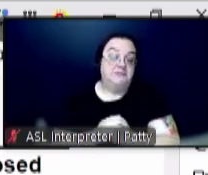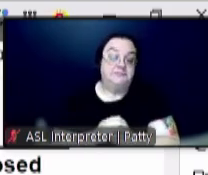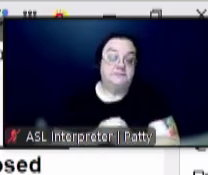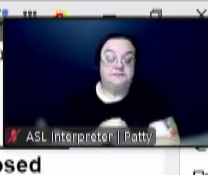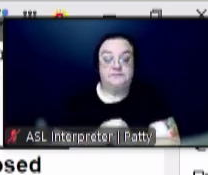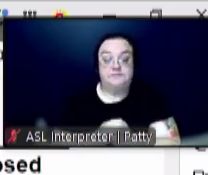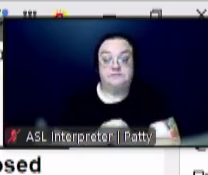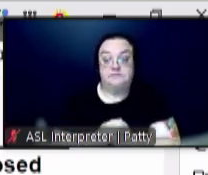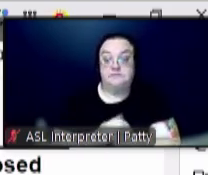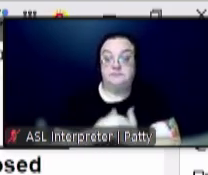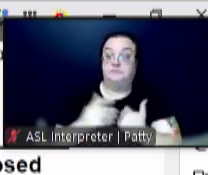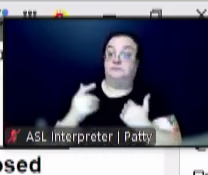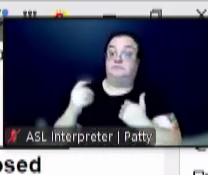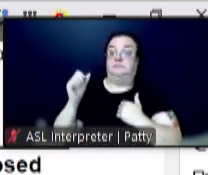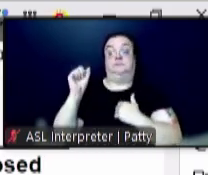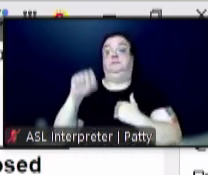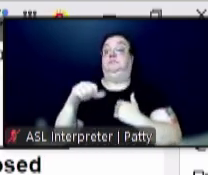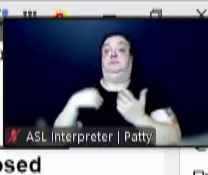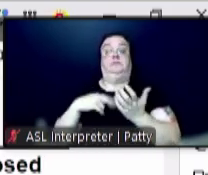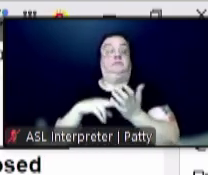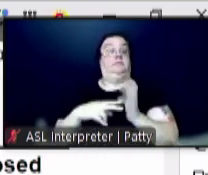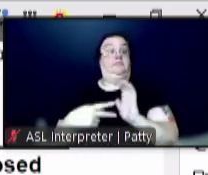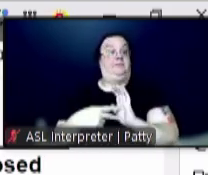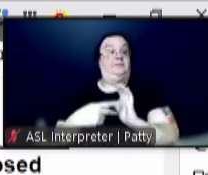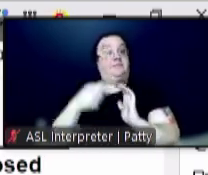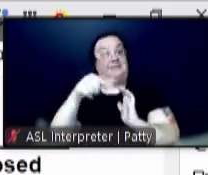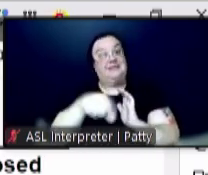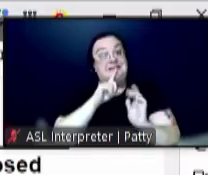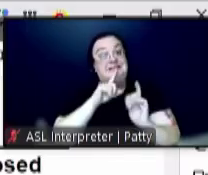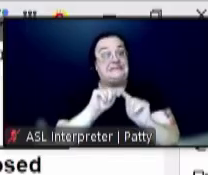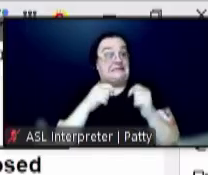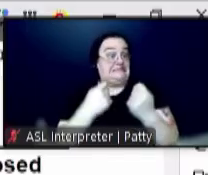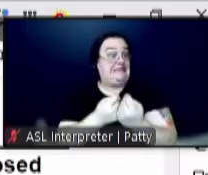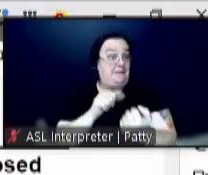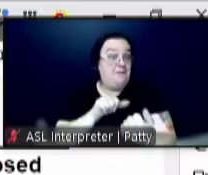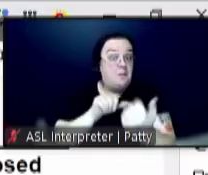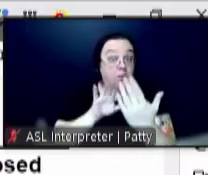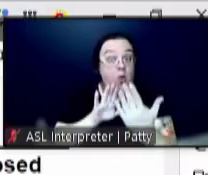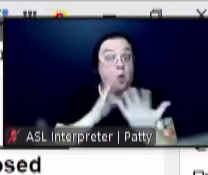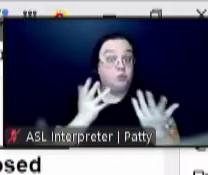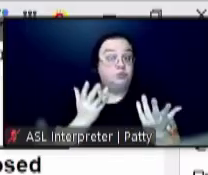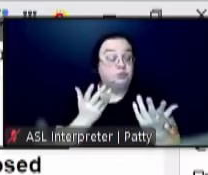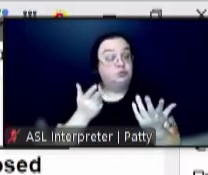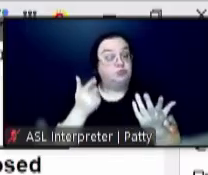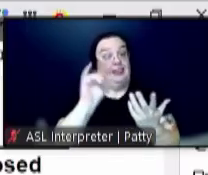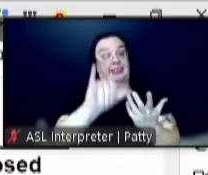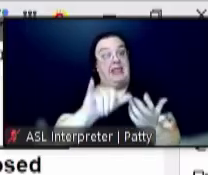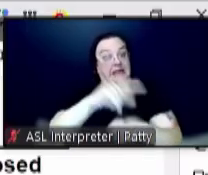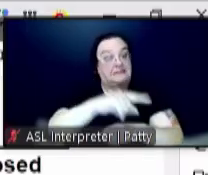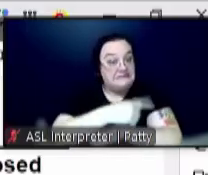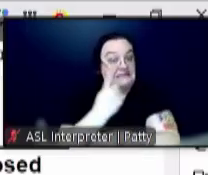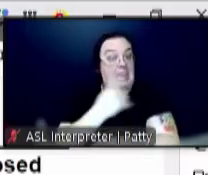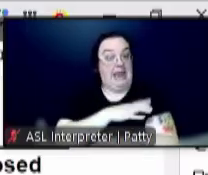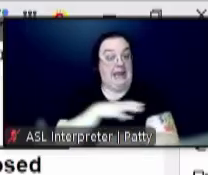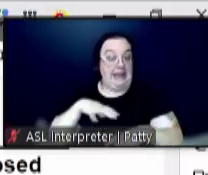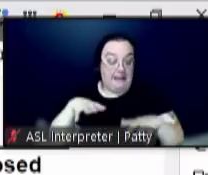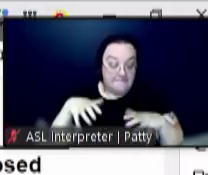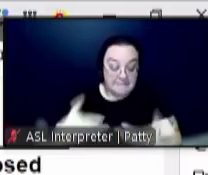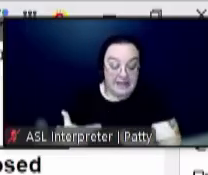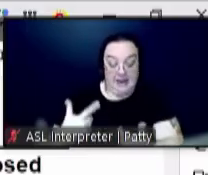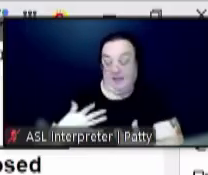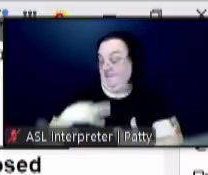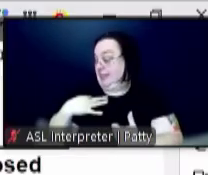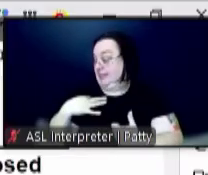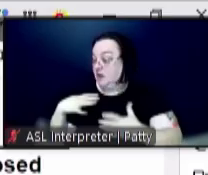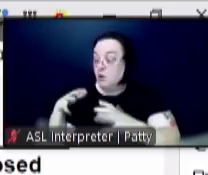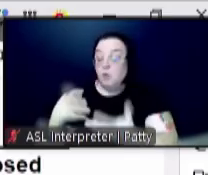Yeah, I mean, this is a team approach here. This is a day that, a committee, volunteer organization, they put